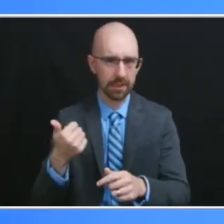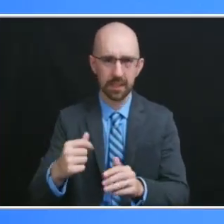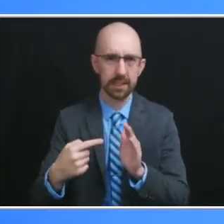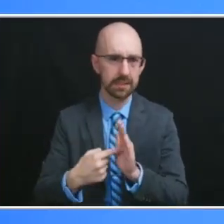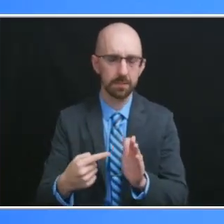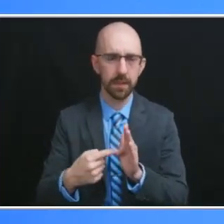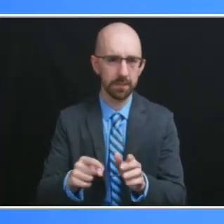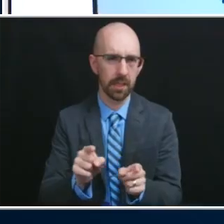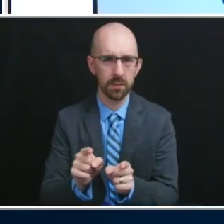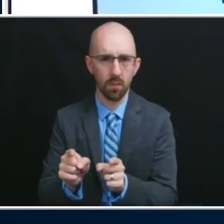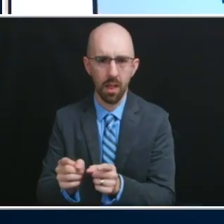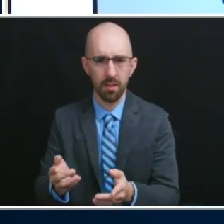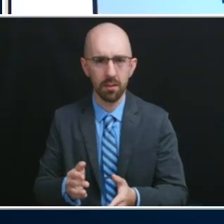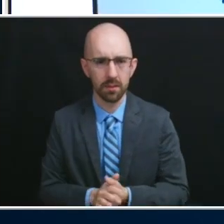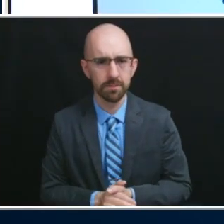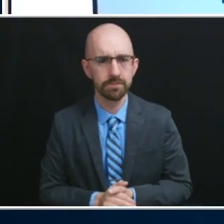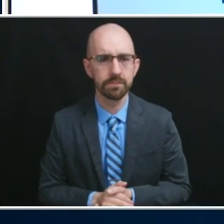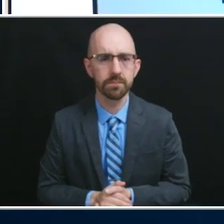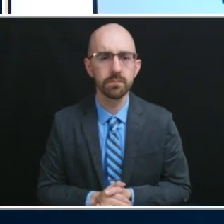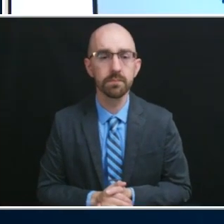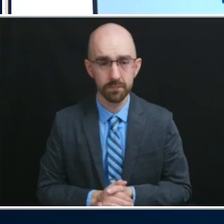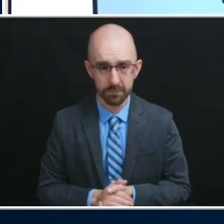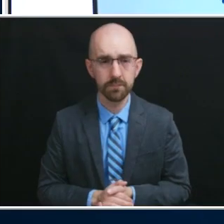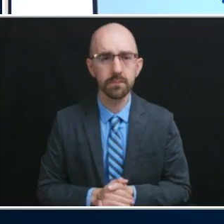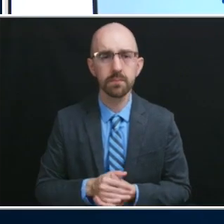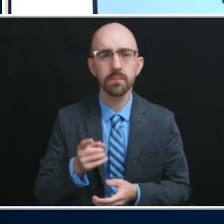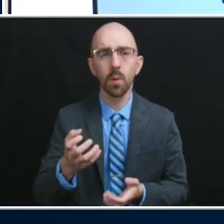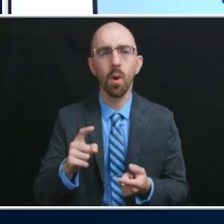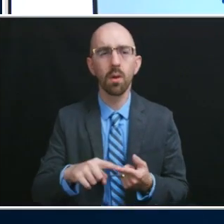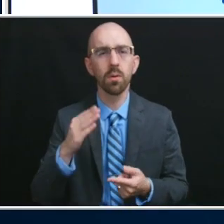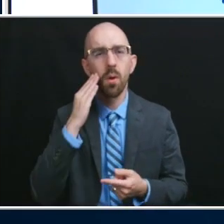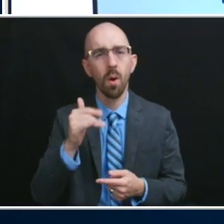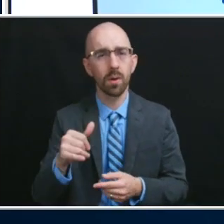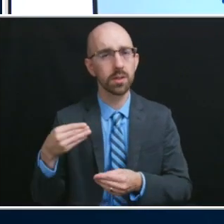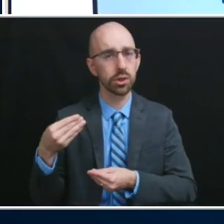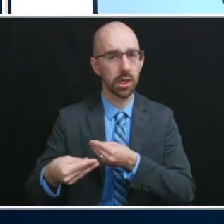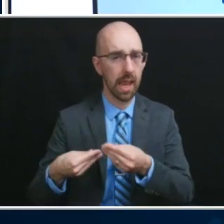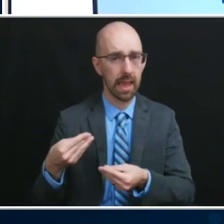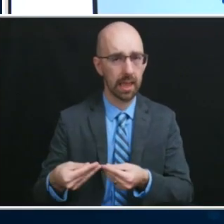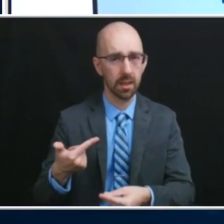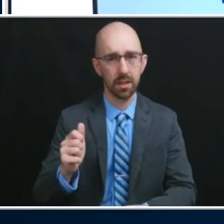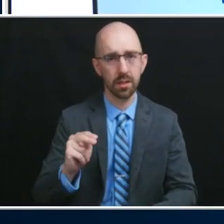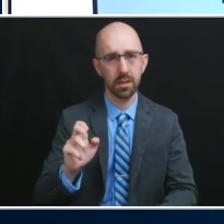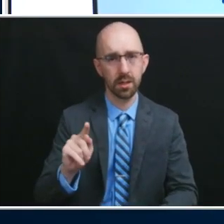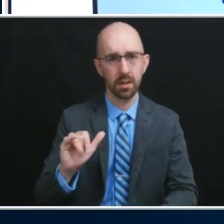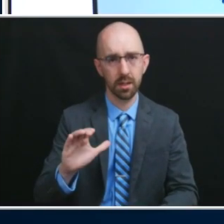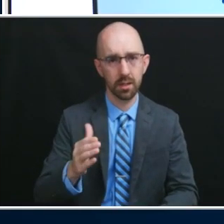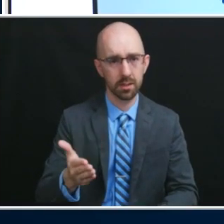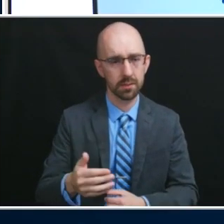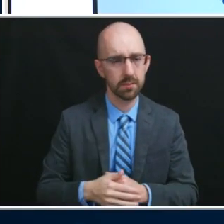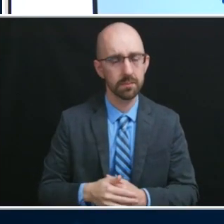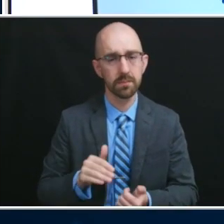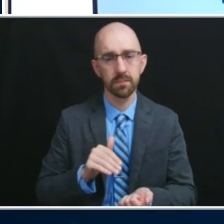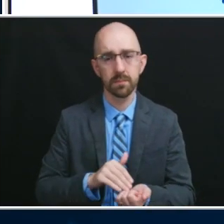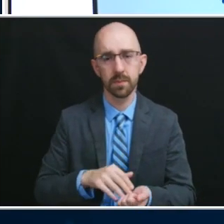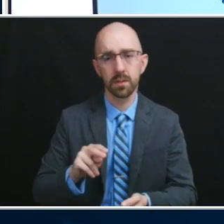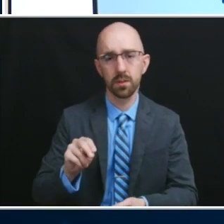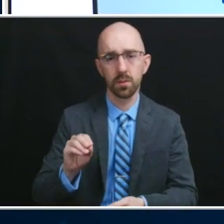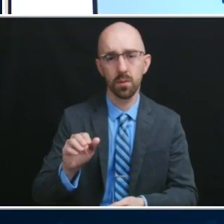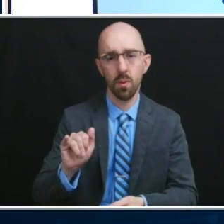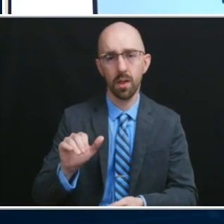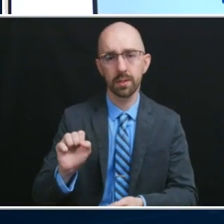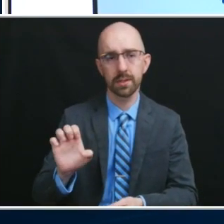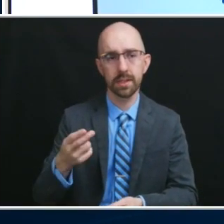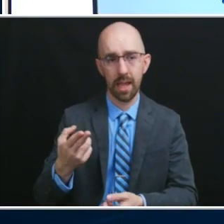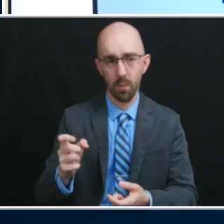well. Okay. Luke wants to know if this is genetic. Dr. Noah, do you want to tackle that